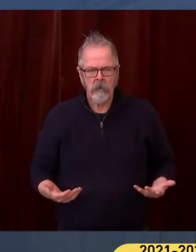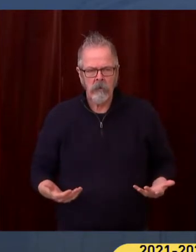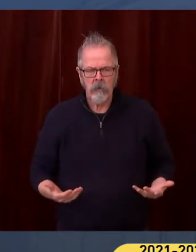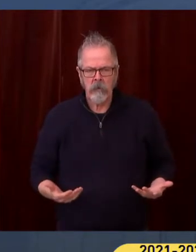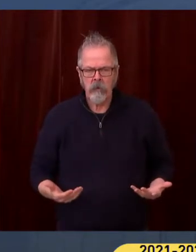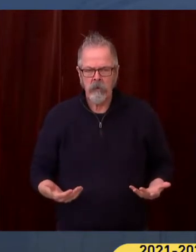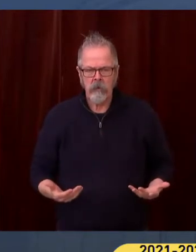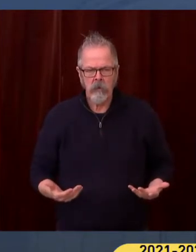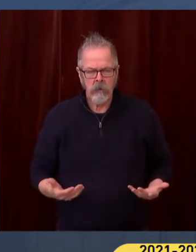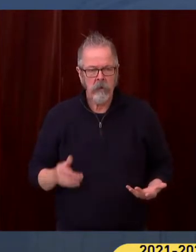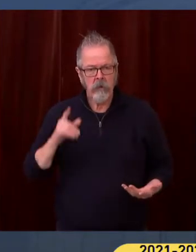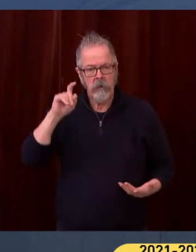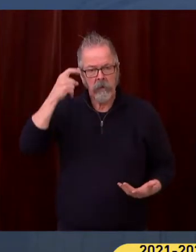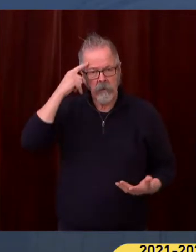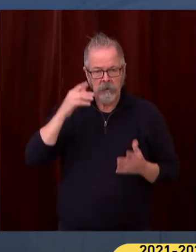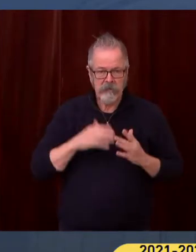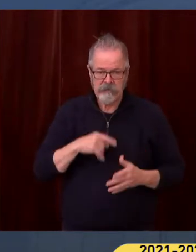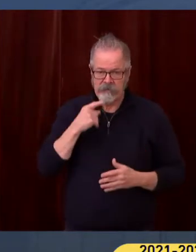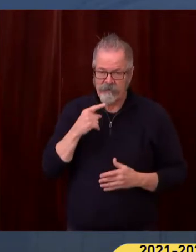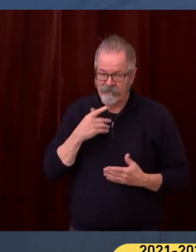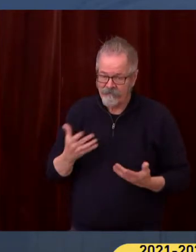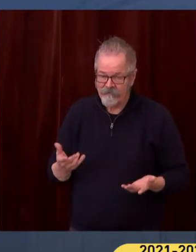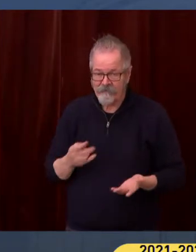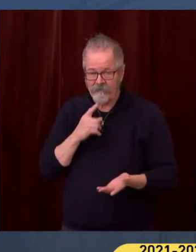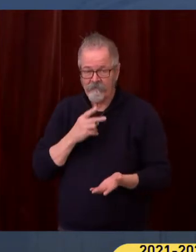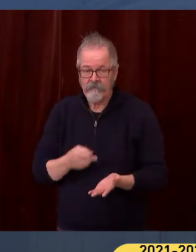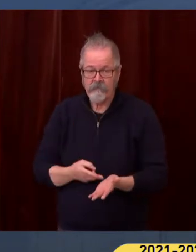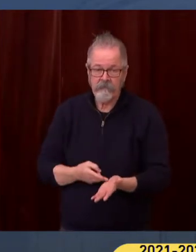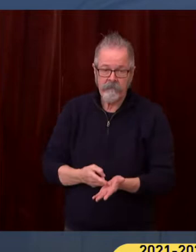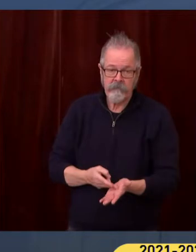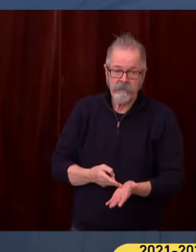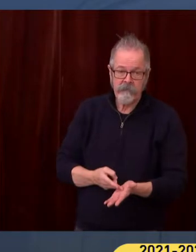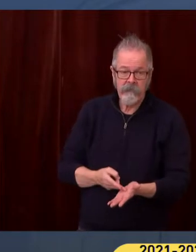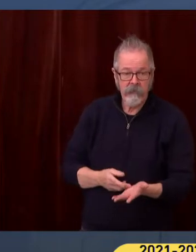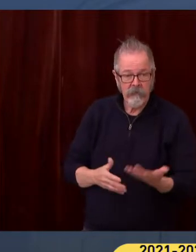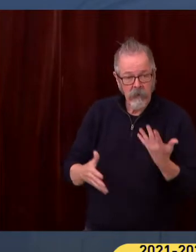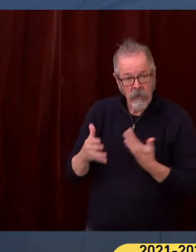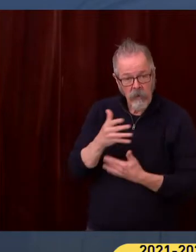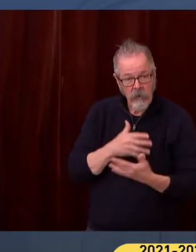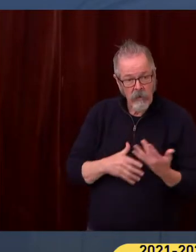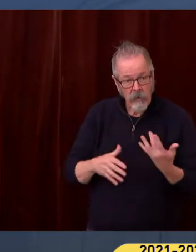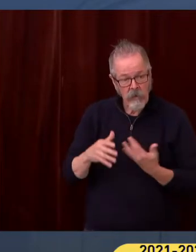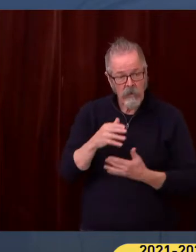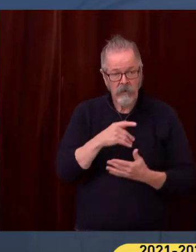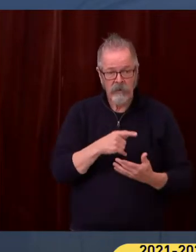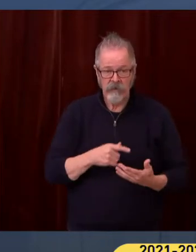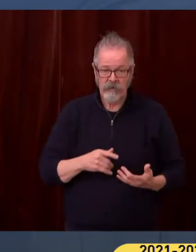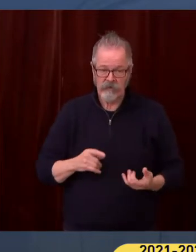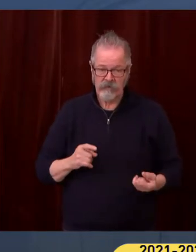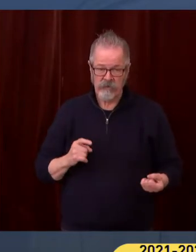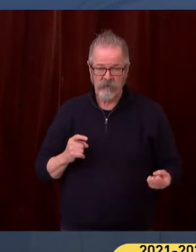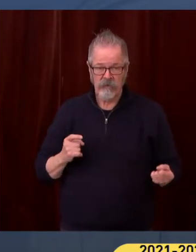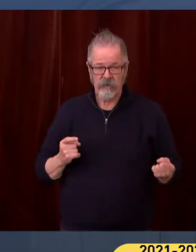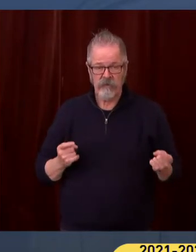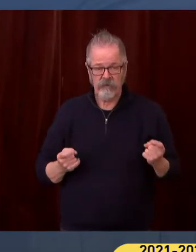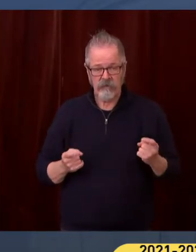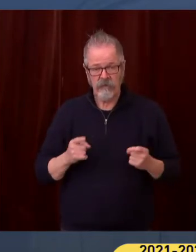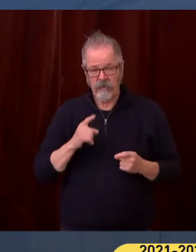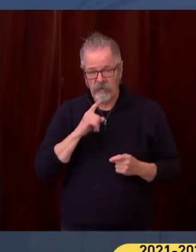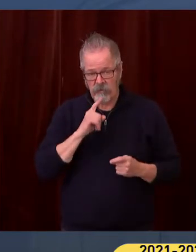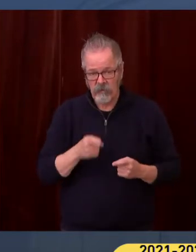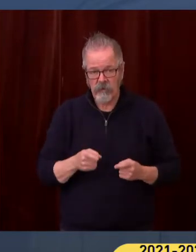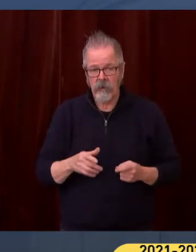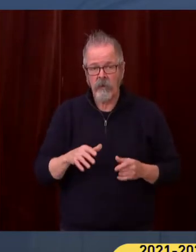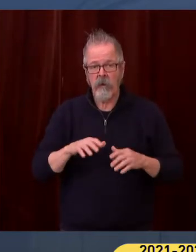And fires in our state, including grass and sage fires, are caused by a global problem, which is carbon dioxide and methane